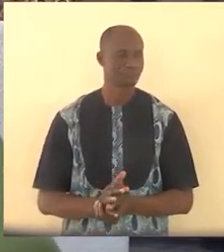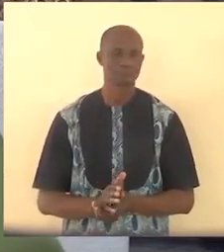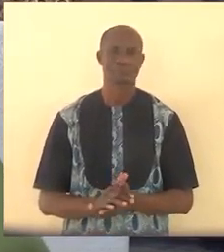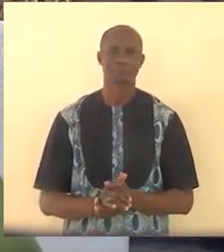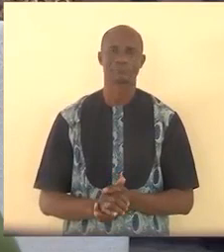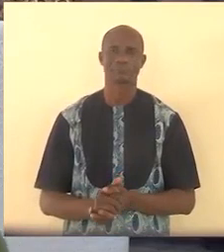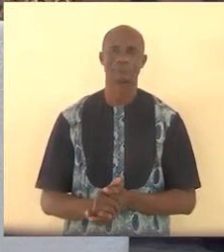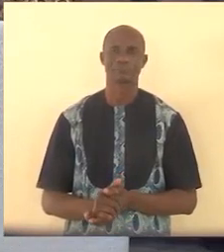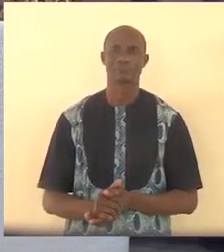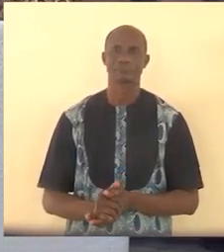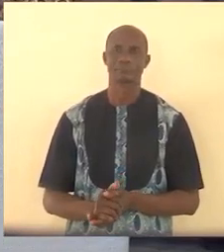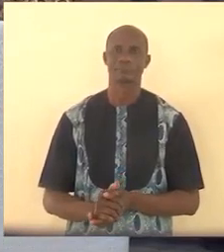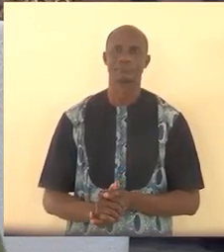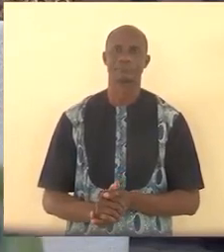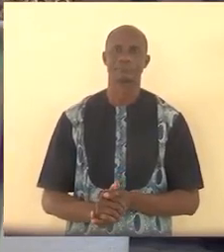Yes.